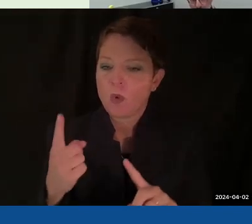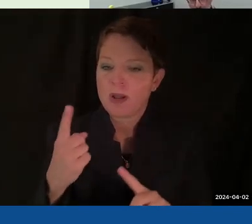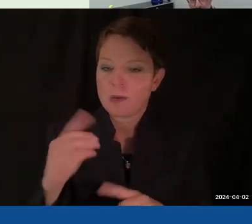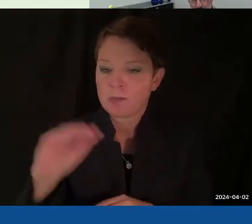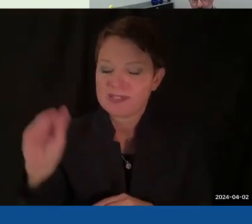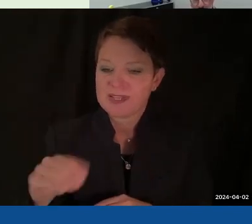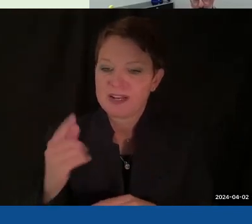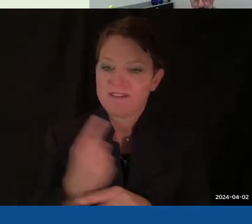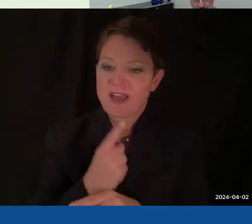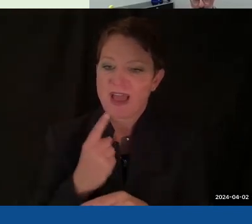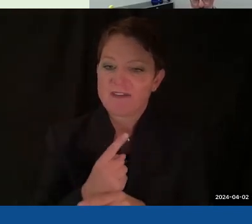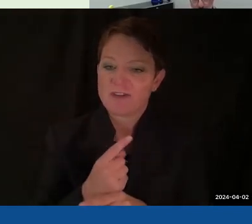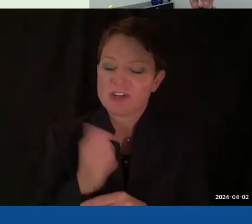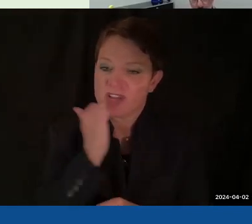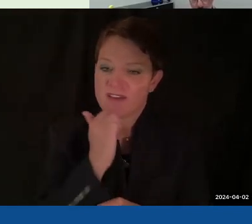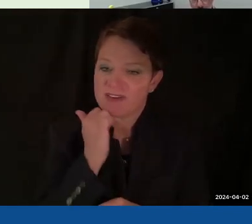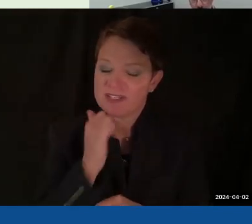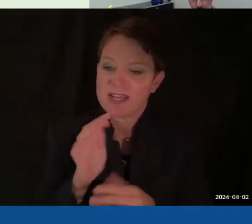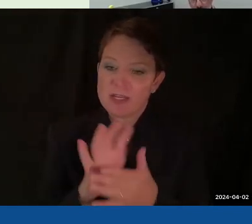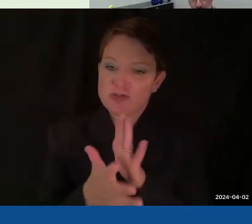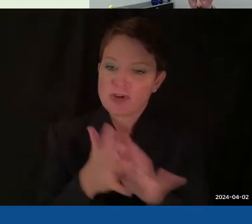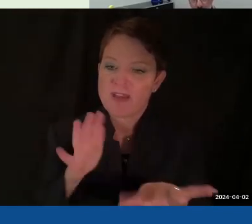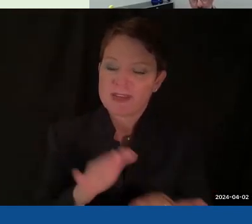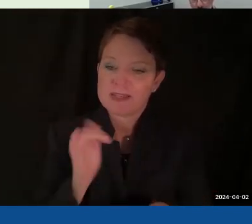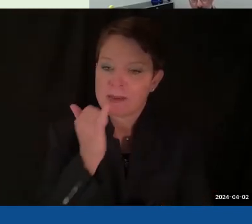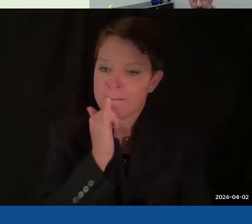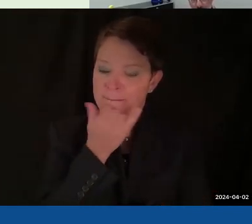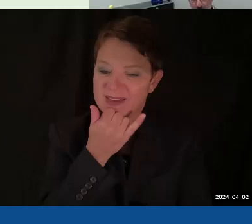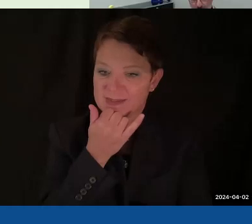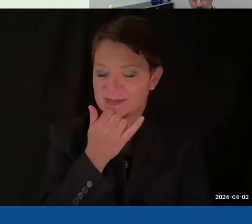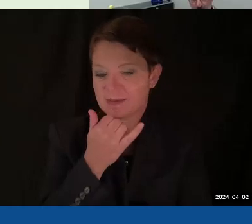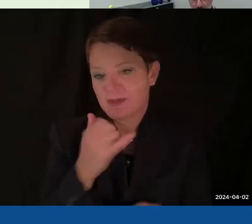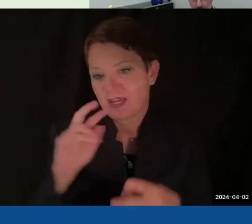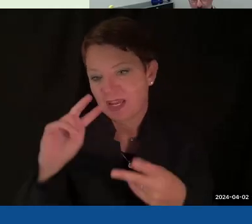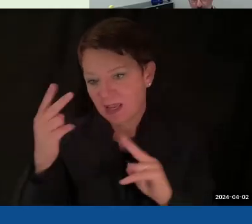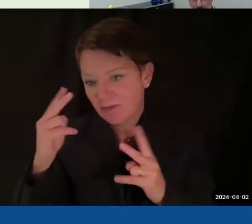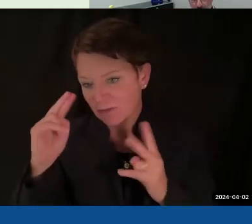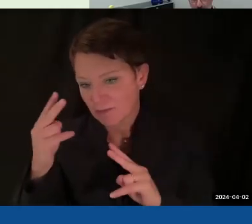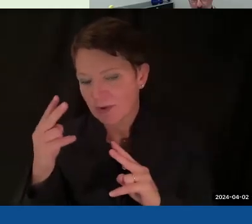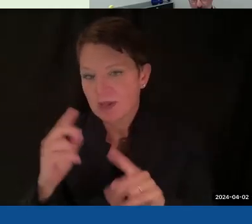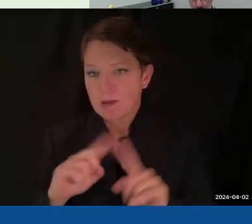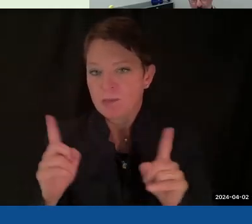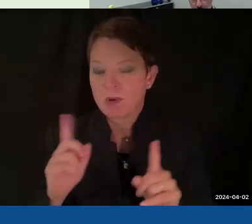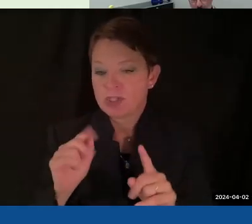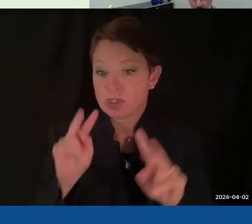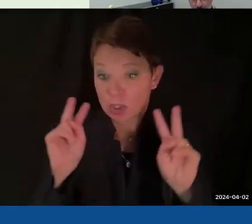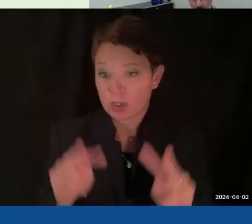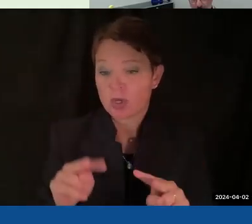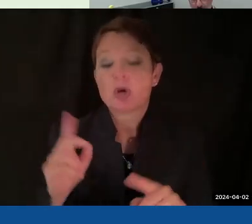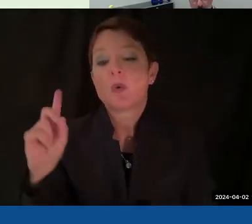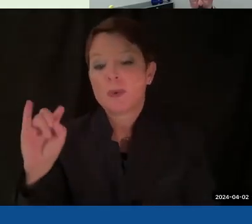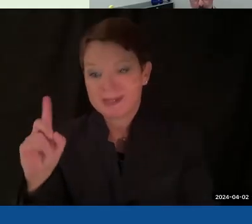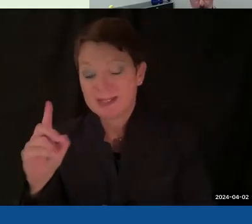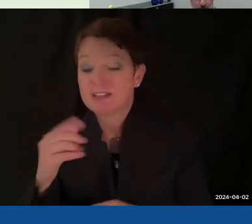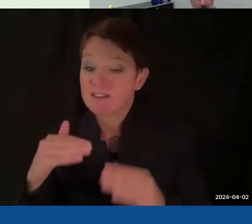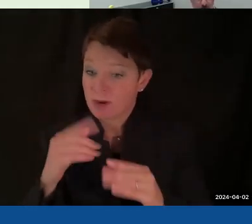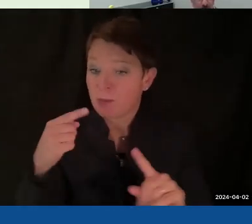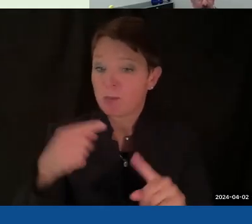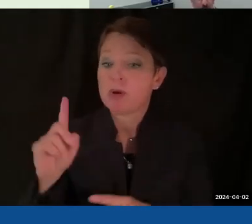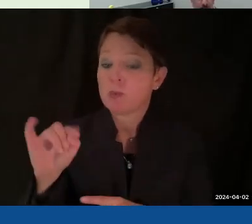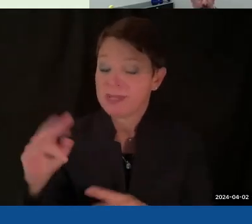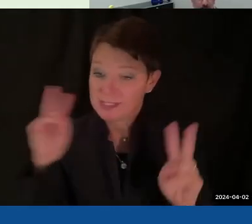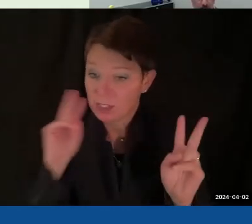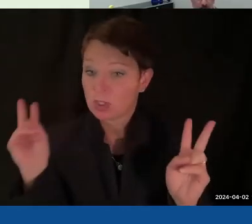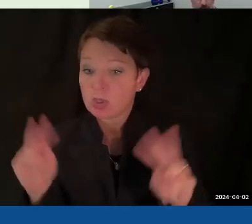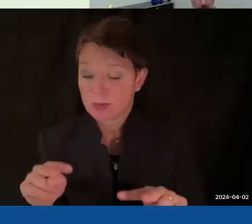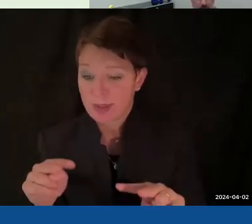1% of average daily traffic is a bit misleading, and we should really be looking at the worst case scenario. And that's a fair point. We did do that. We also looked at